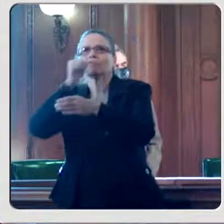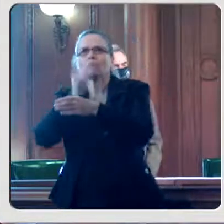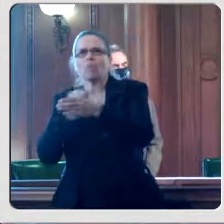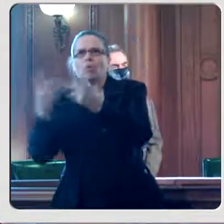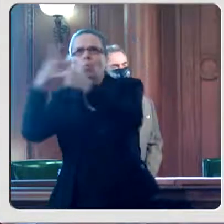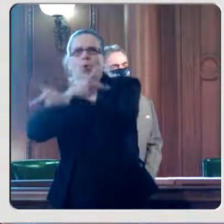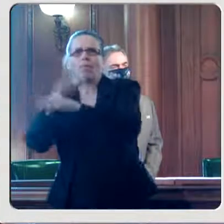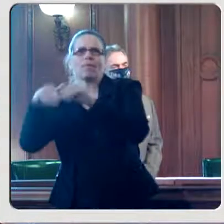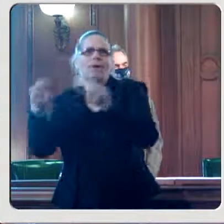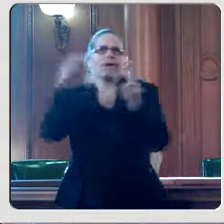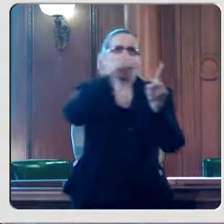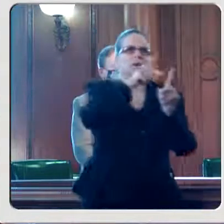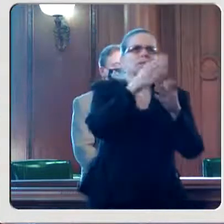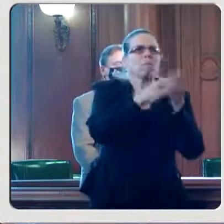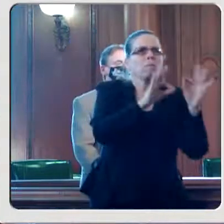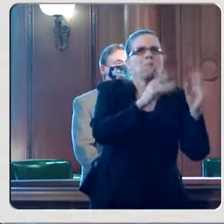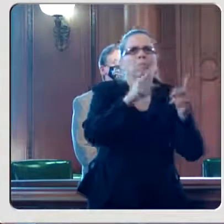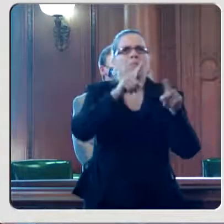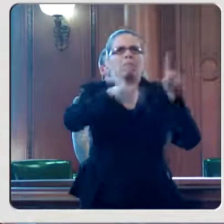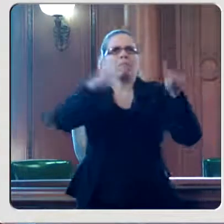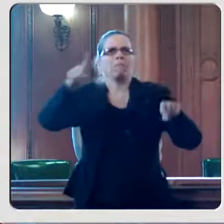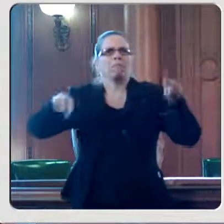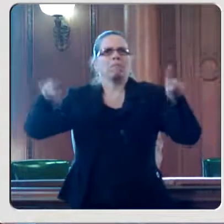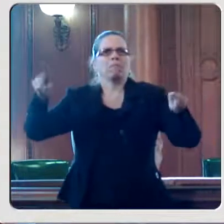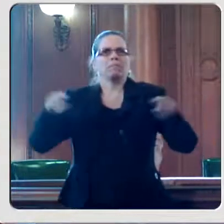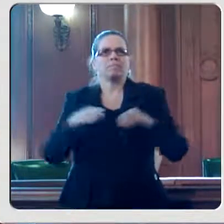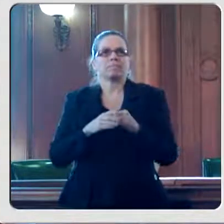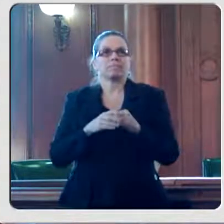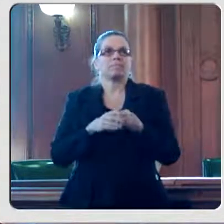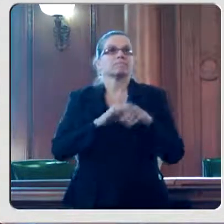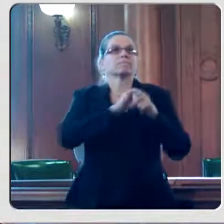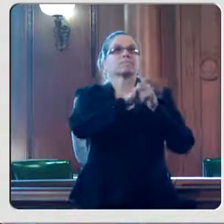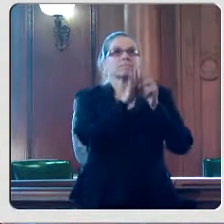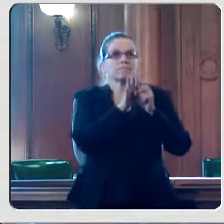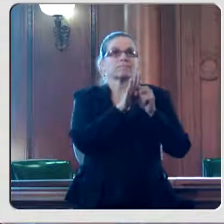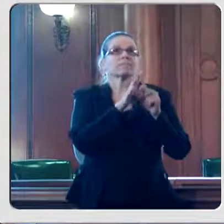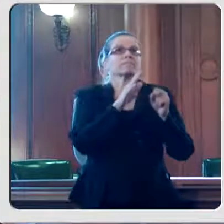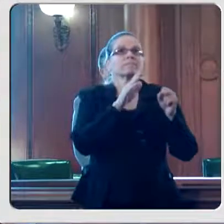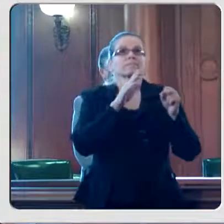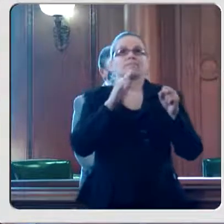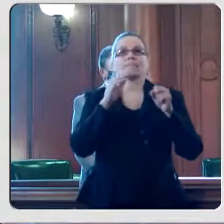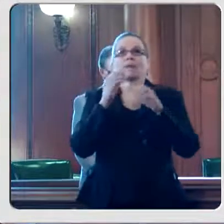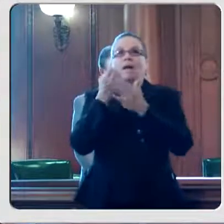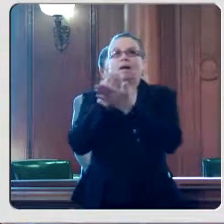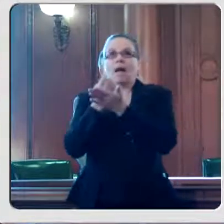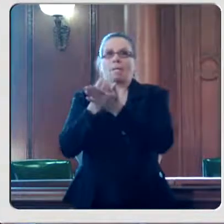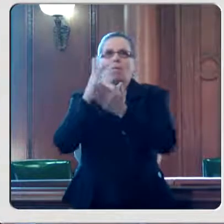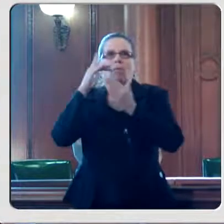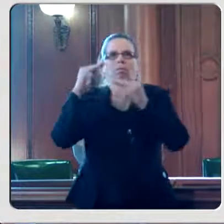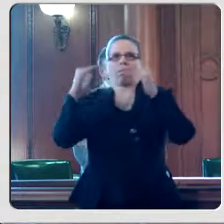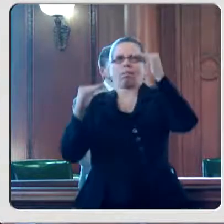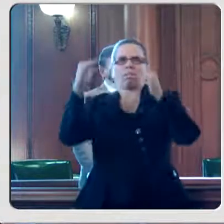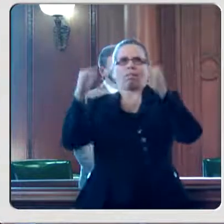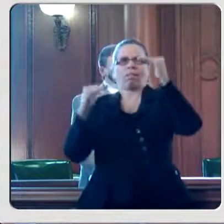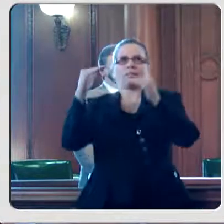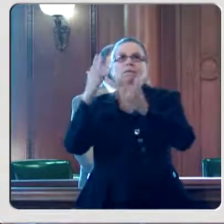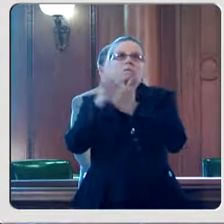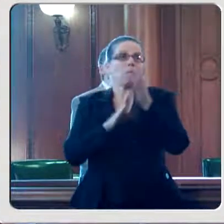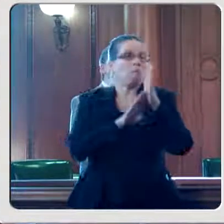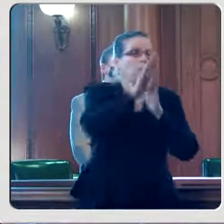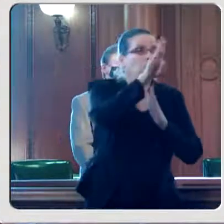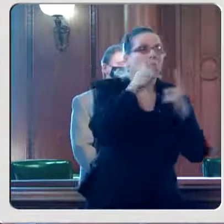equally uneven economic recovery over the year to come. With some sectors snapping back quickly once customers